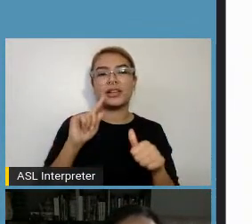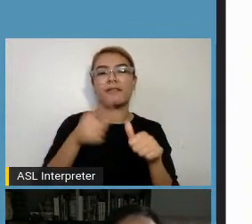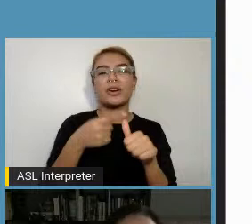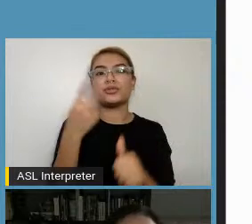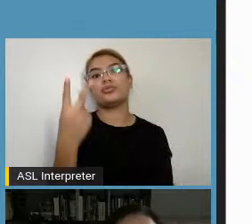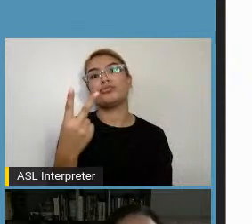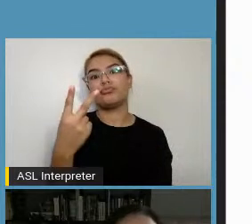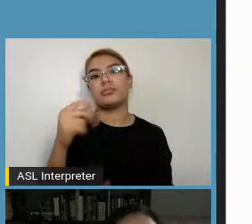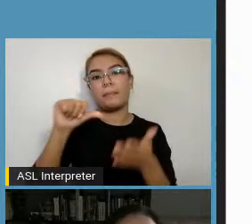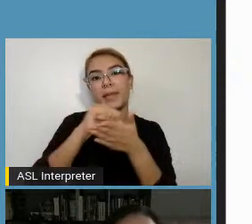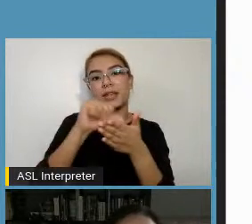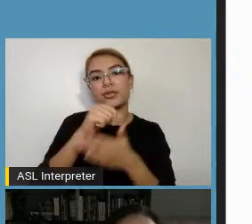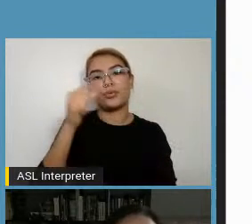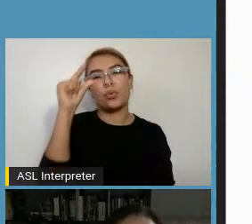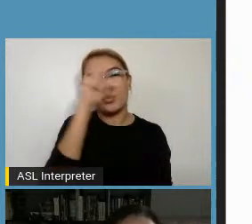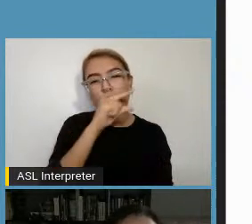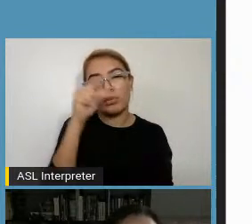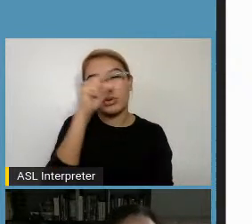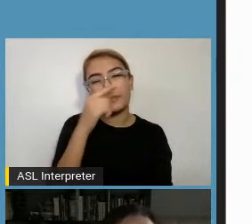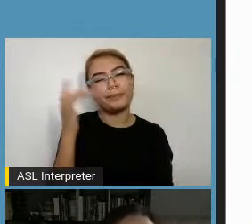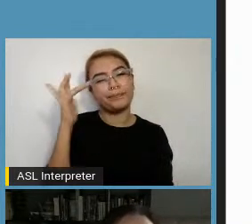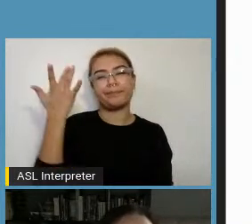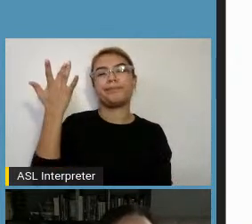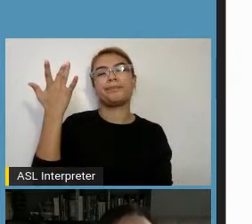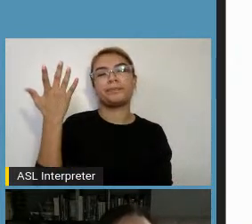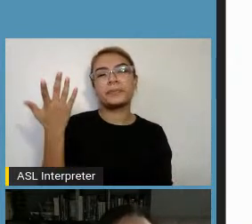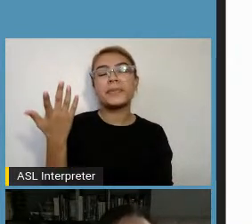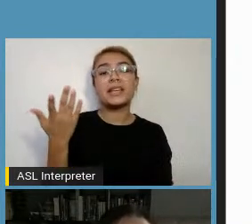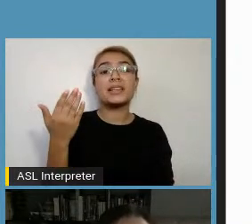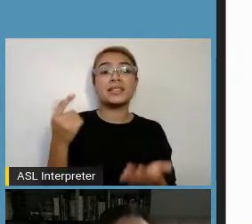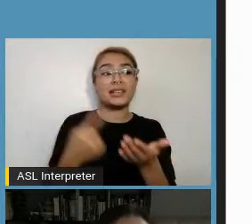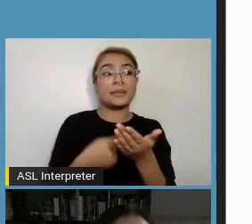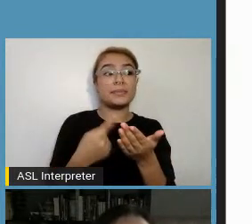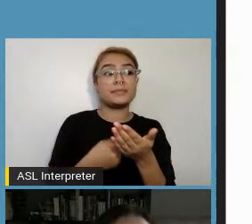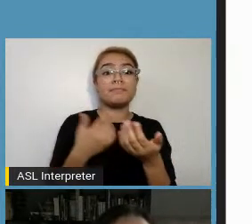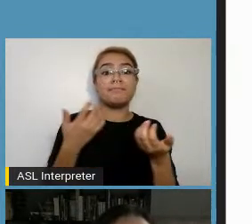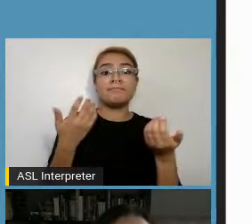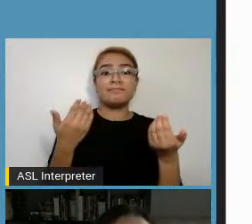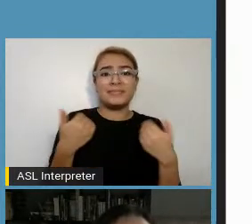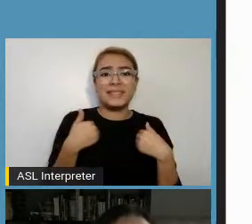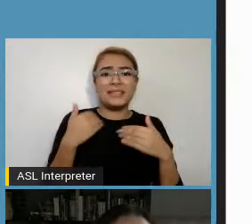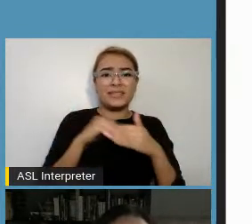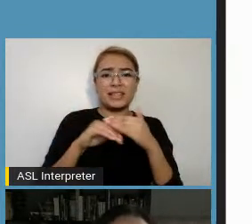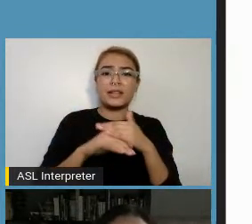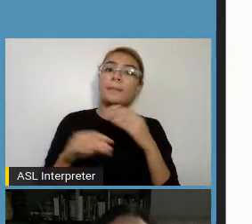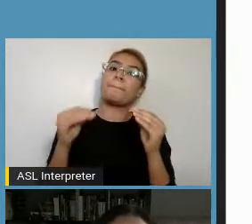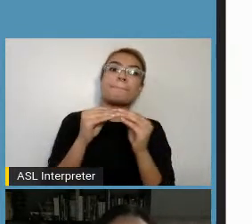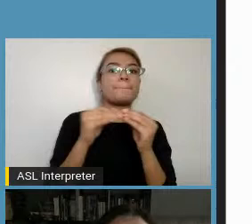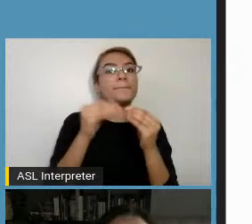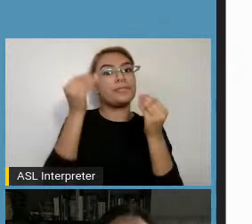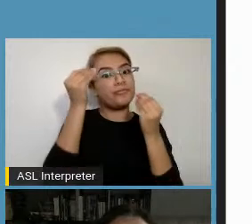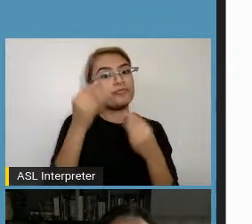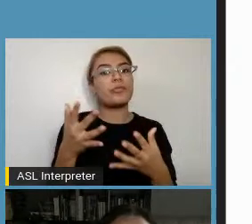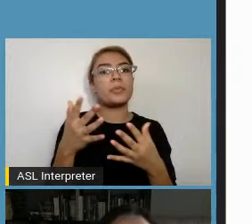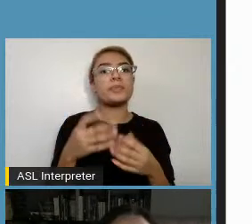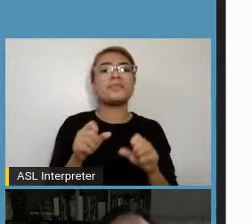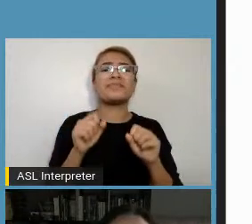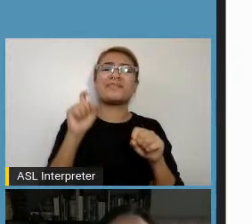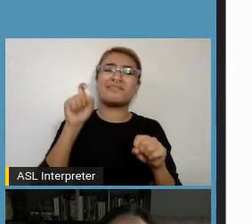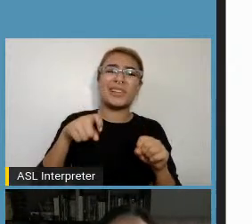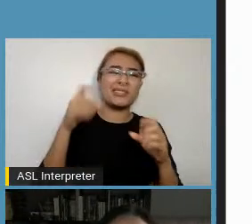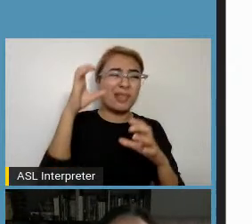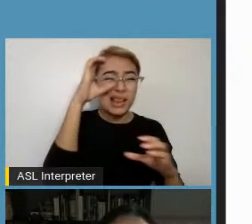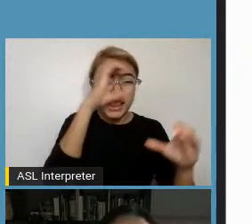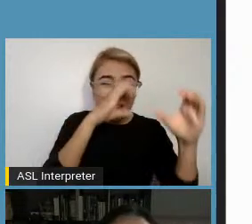now, where there was sometimes access to a lot more information when you had to look for it in different ways. And